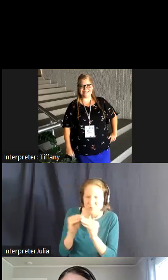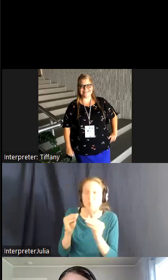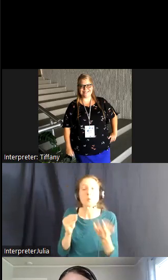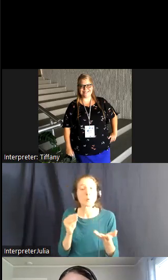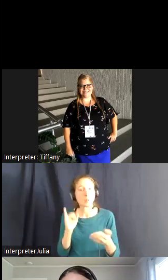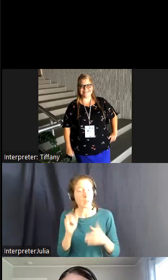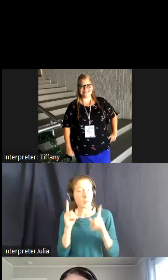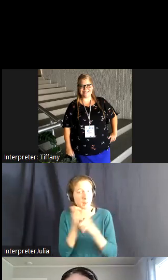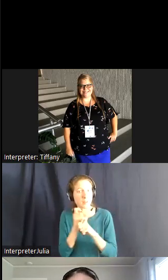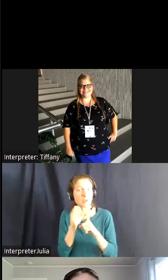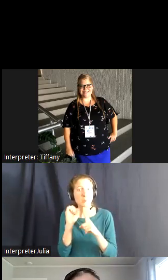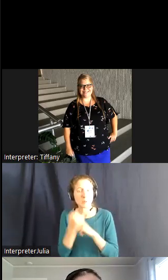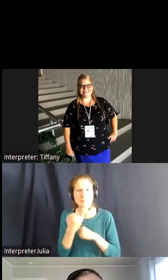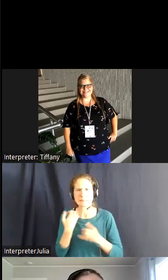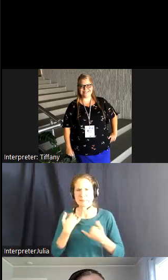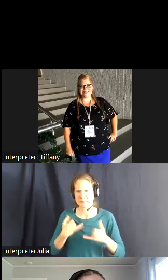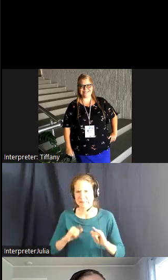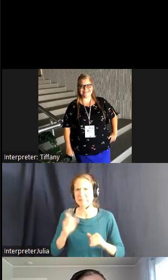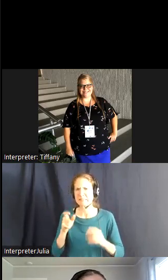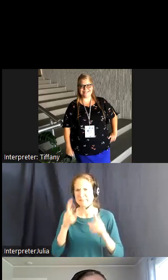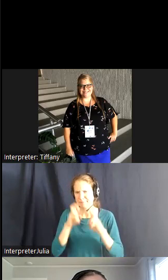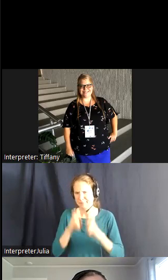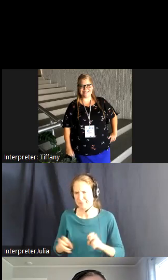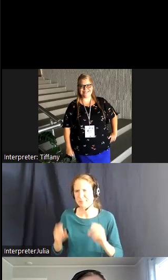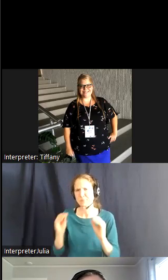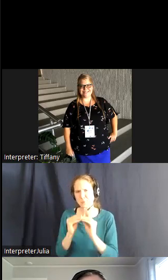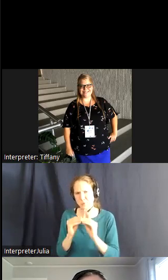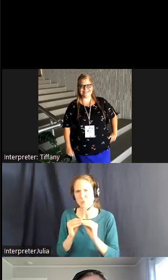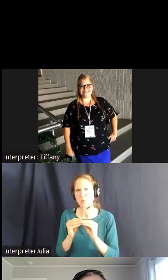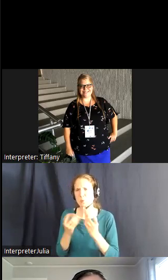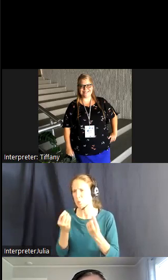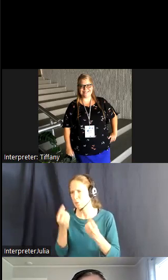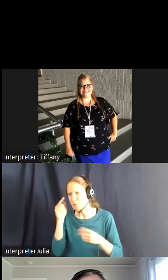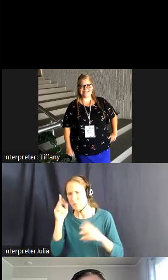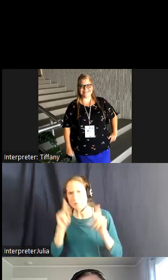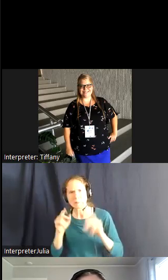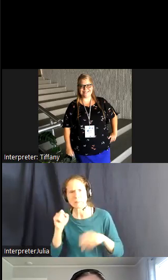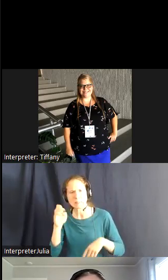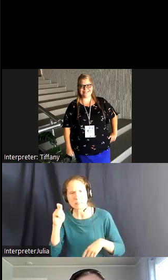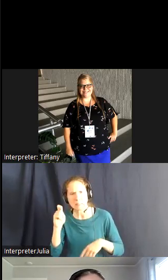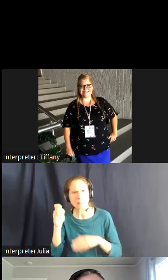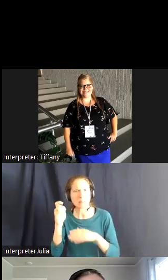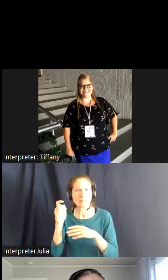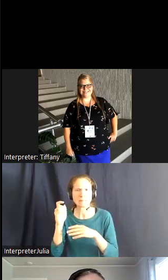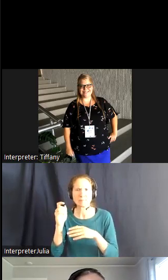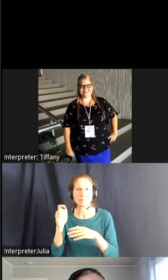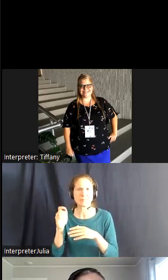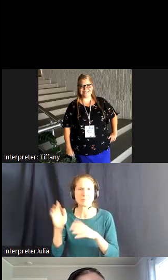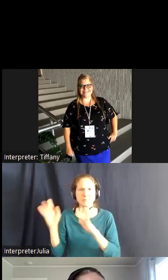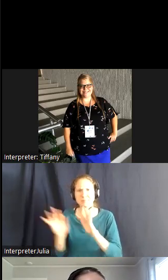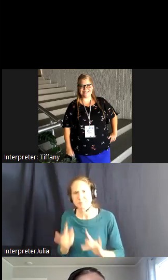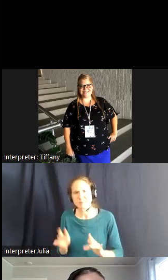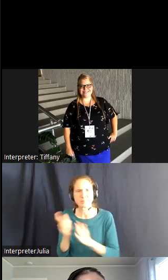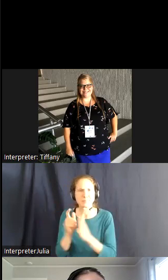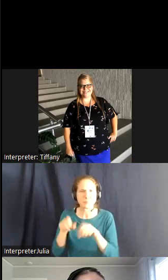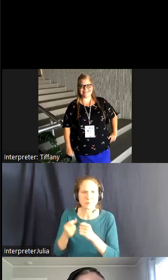more research into how exactly that one would work. We have another question. Will